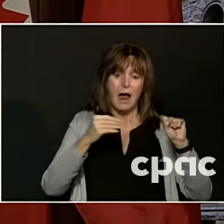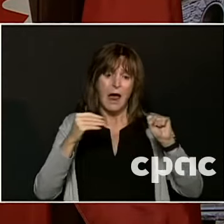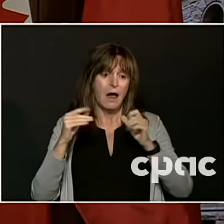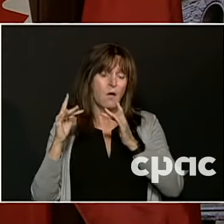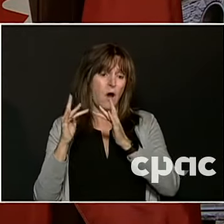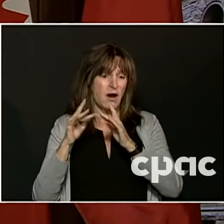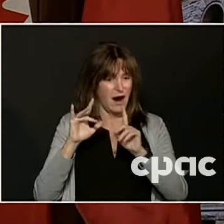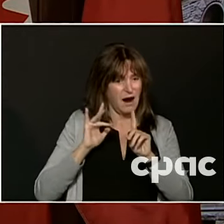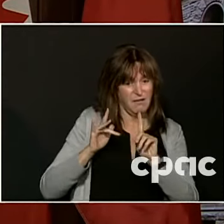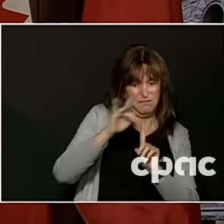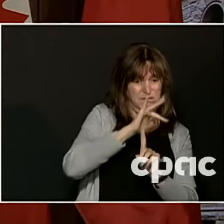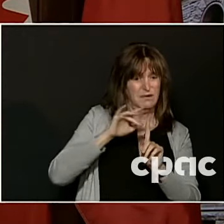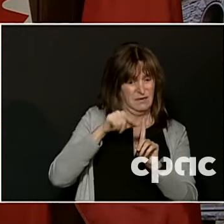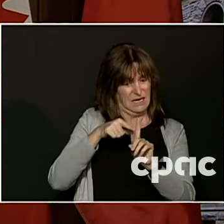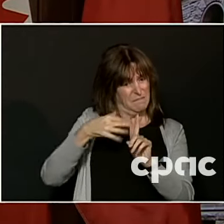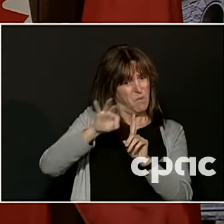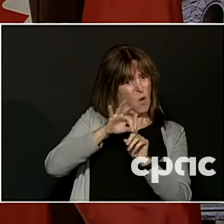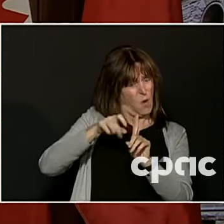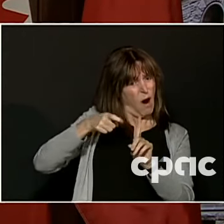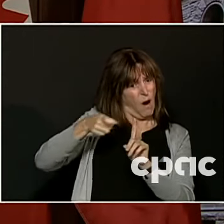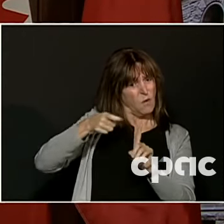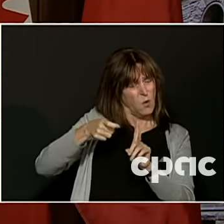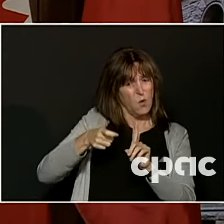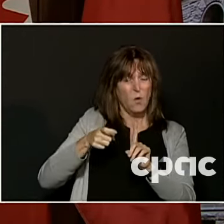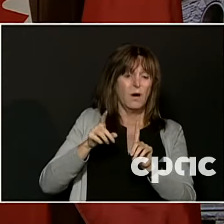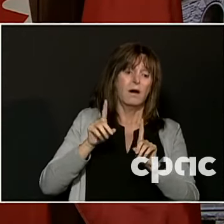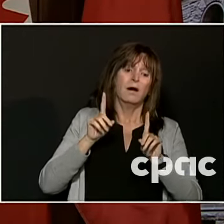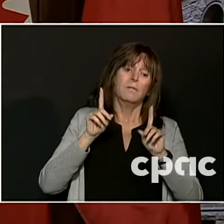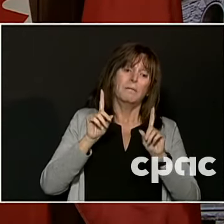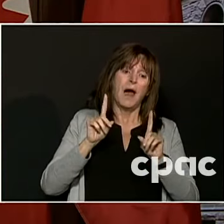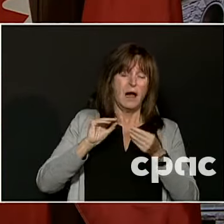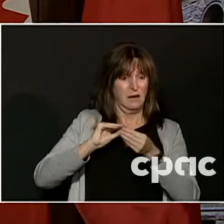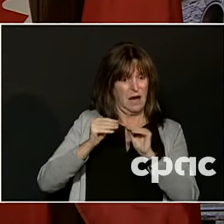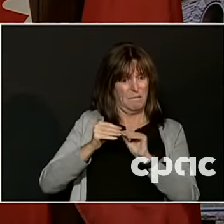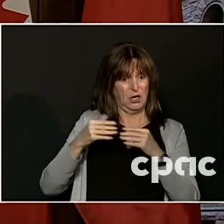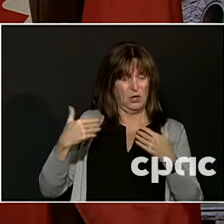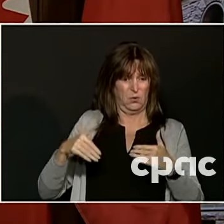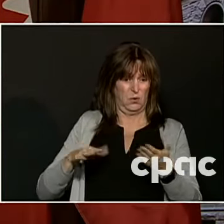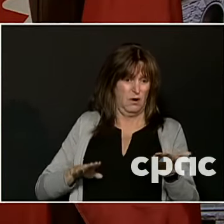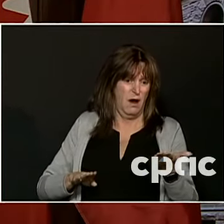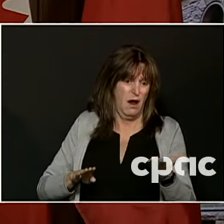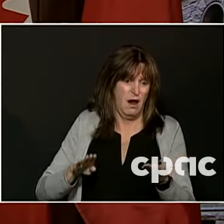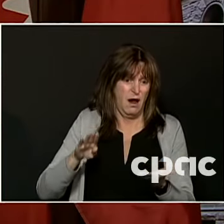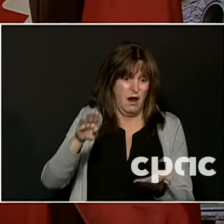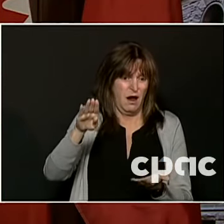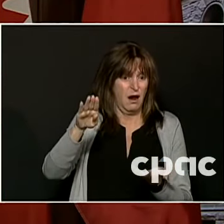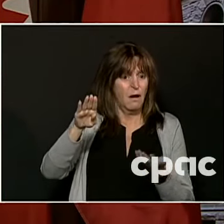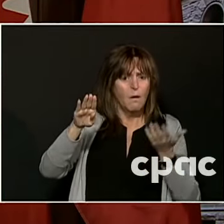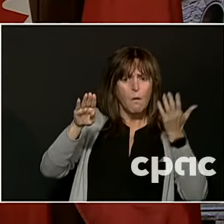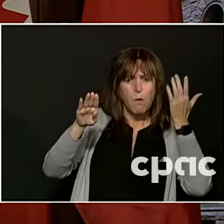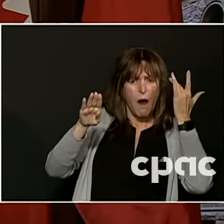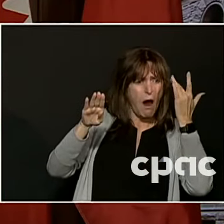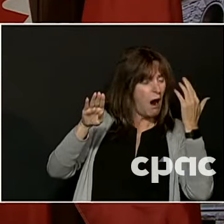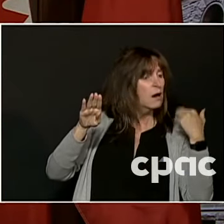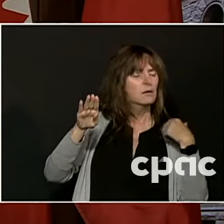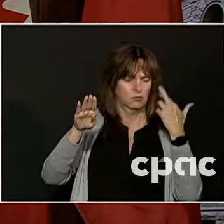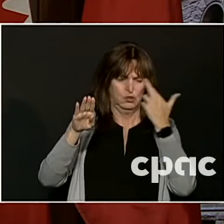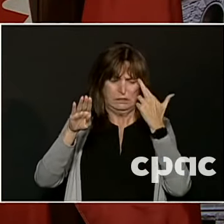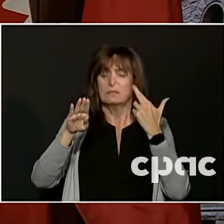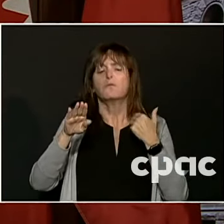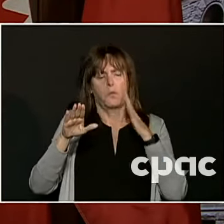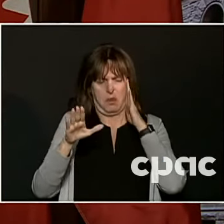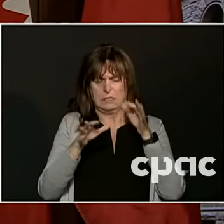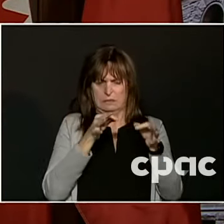control, but there are some reasons why this number is high. If you go to the next slide, this slide